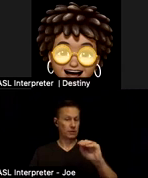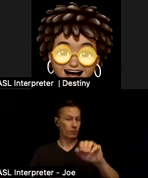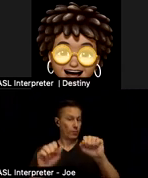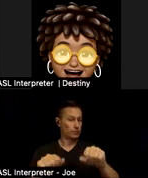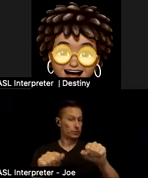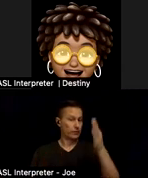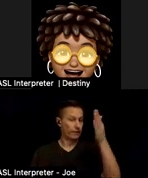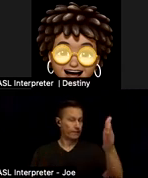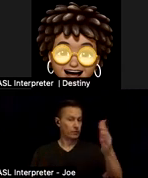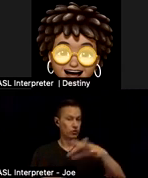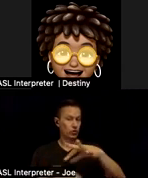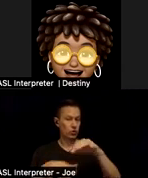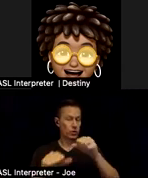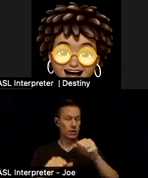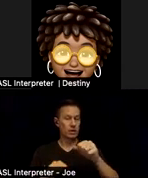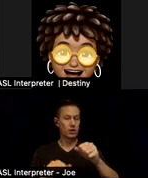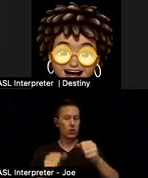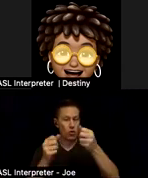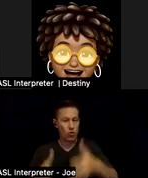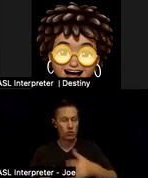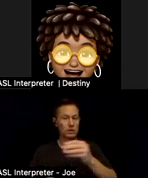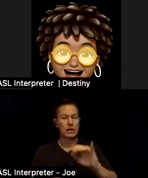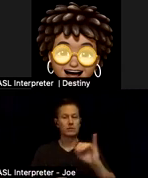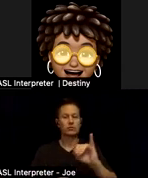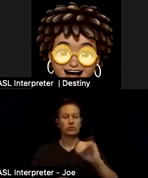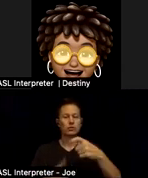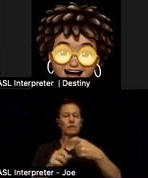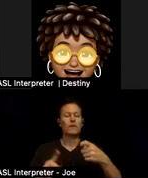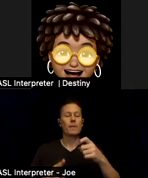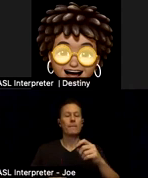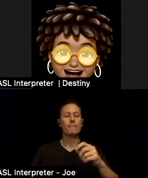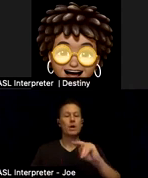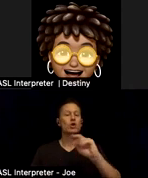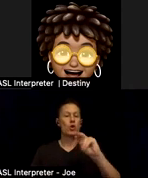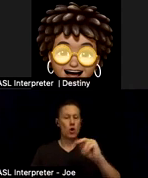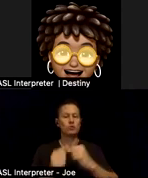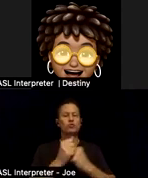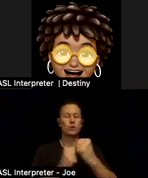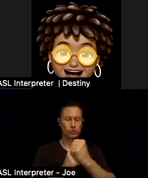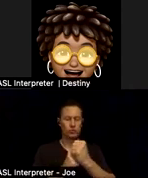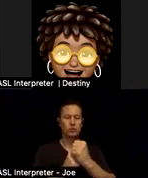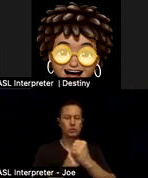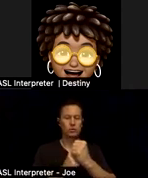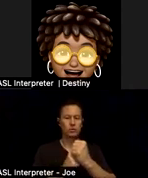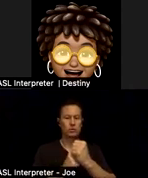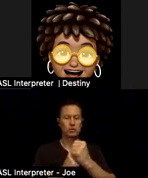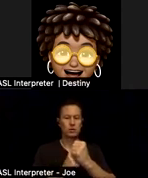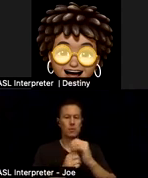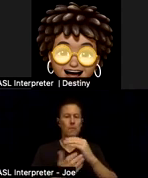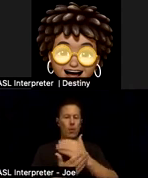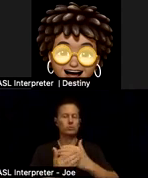losses and insurance claims will be because of non-structural aspects of a building. And then in addition to that,